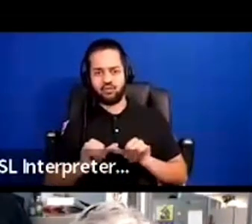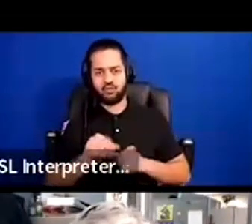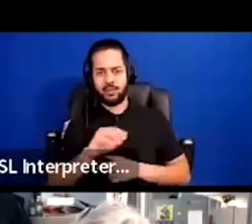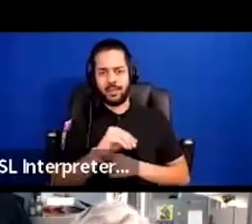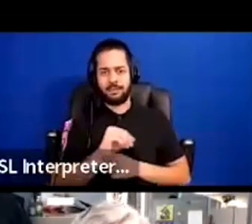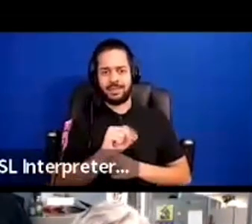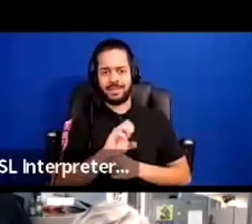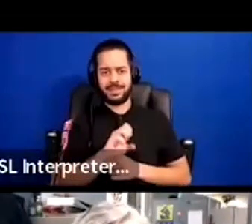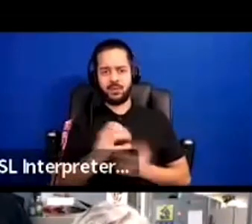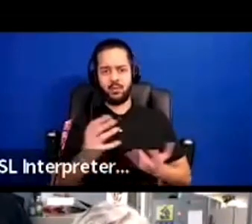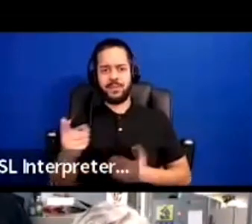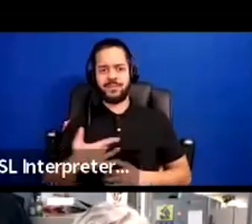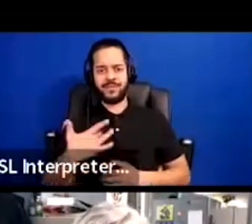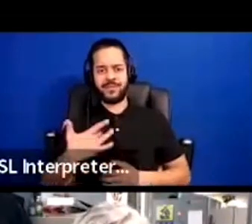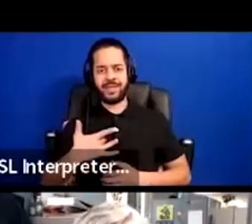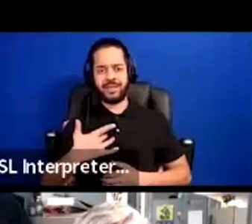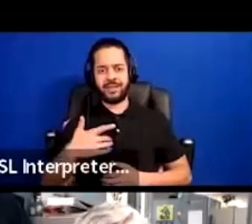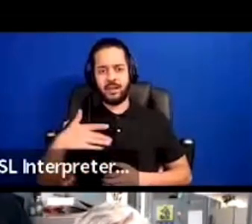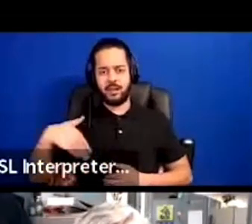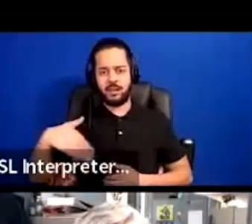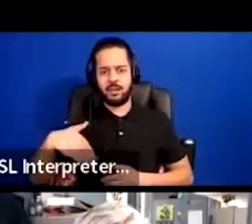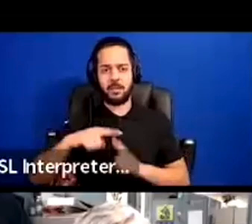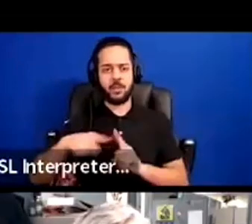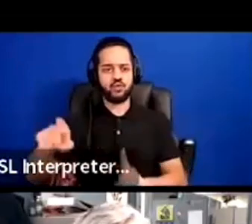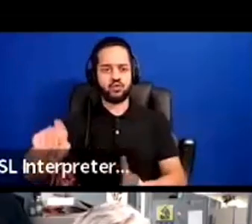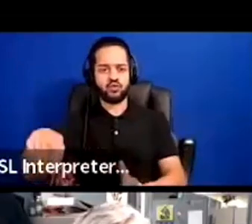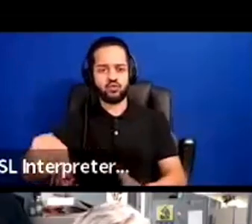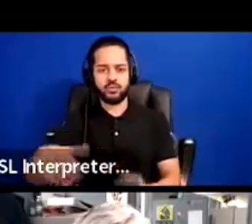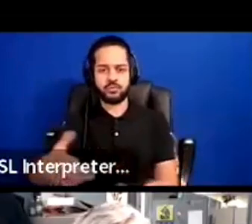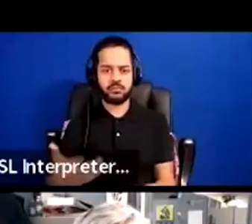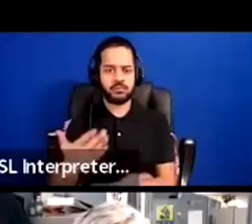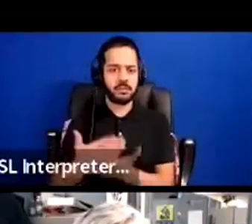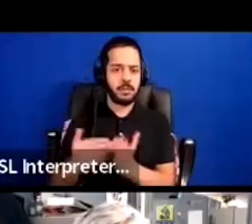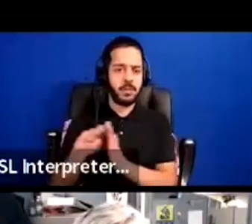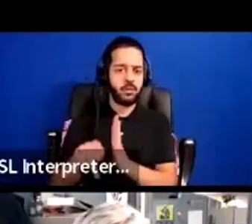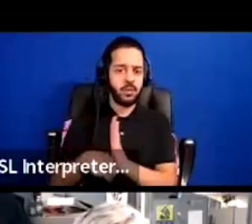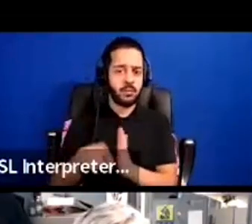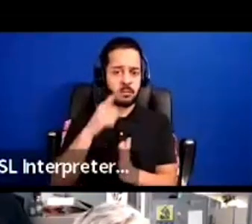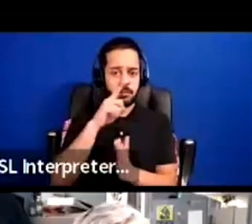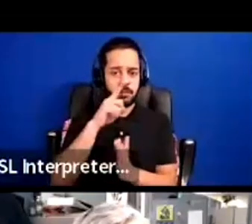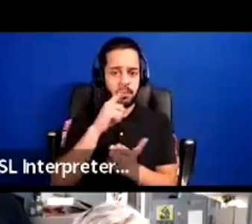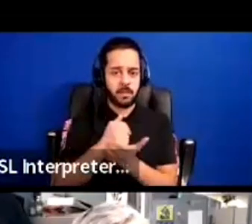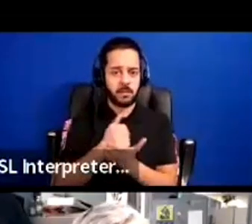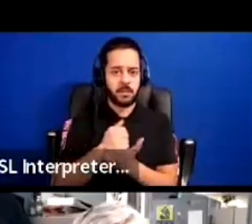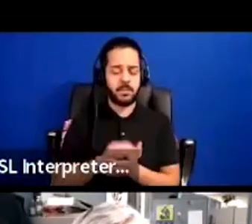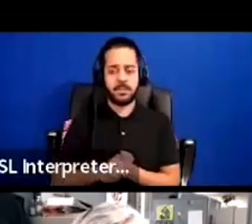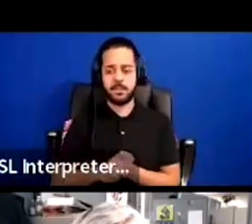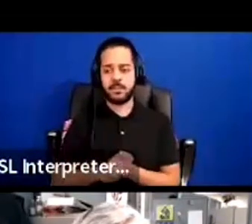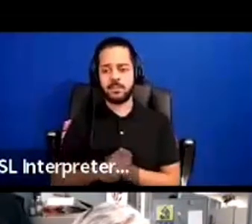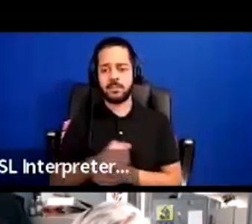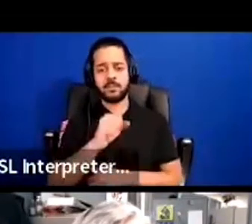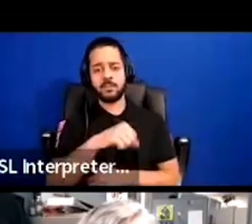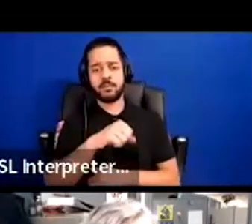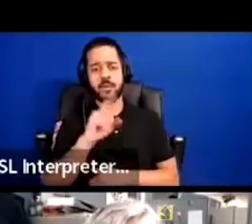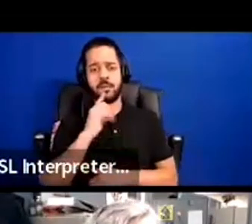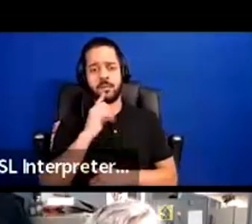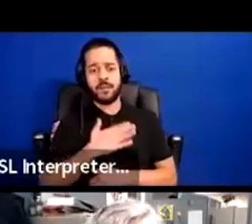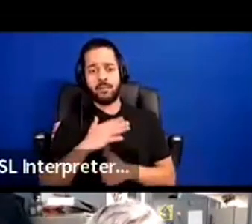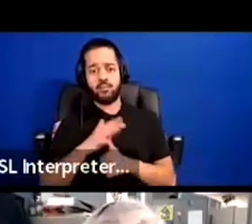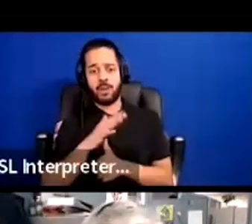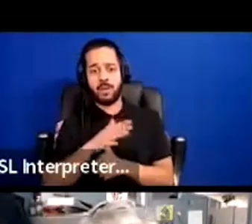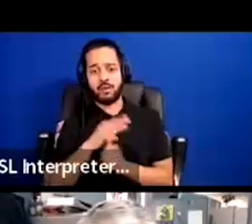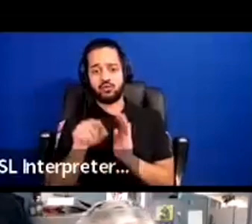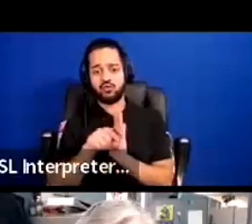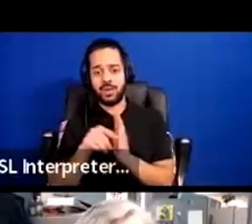be measured? Just a little more detail there might be helpful. Yeah, so I gave an example. In my primary grade levels, we use a Dibbles